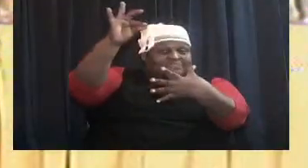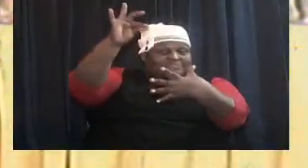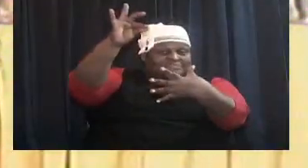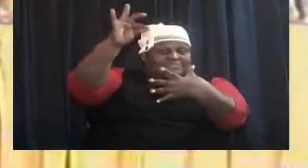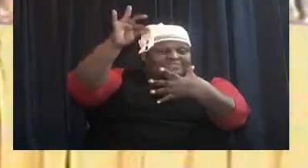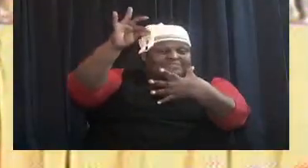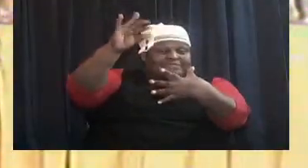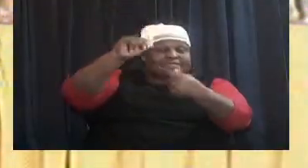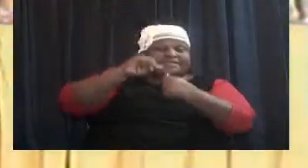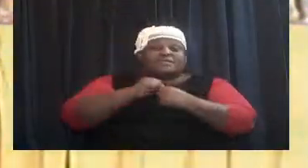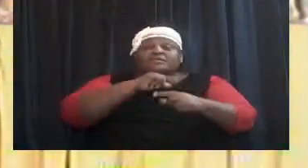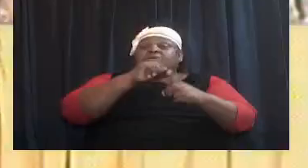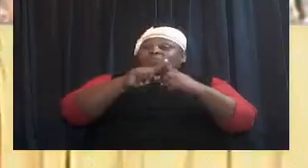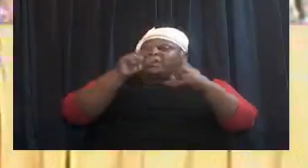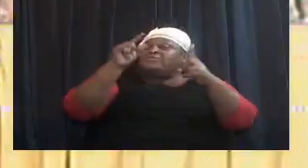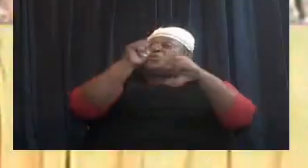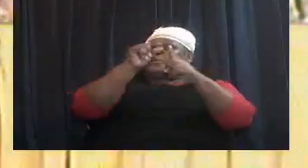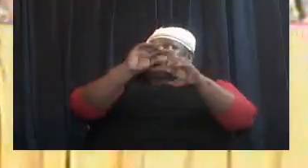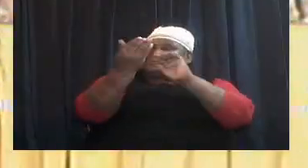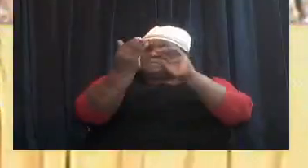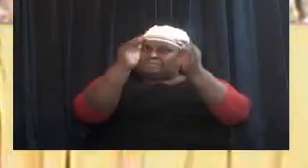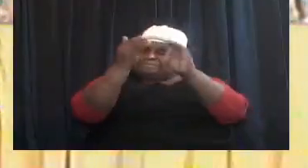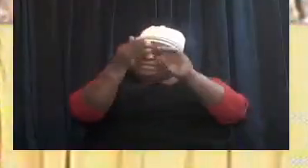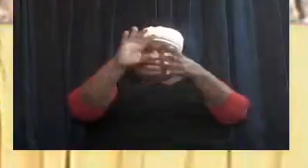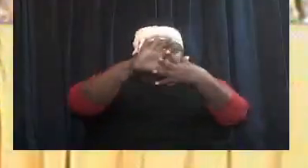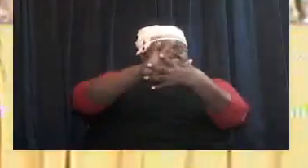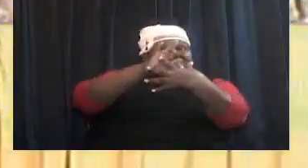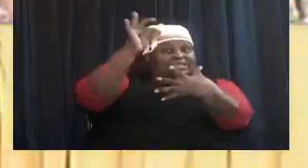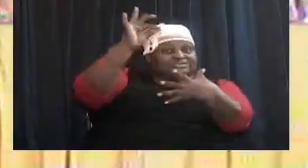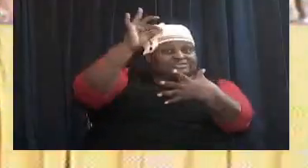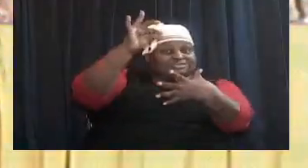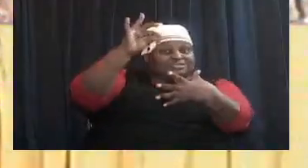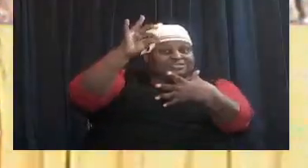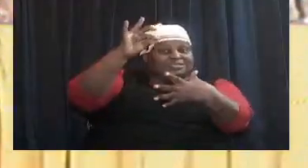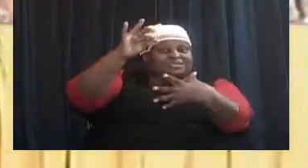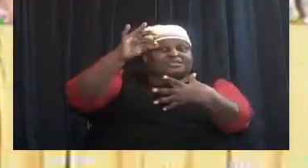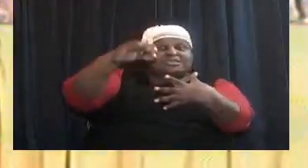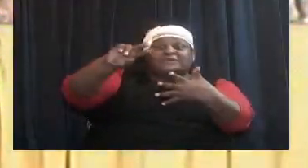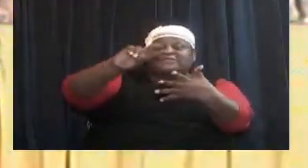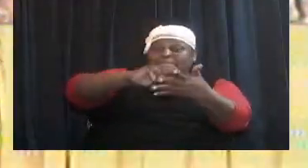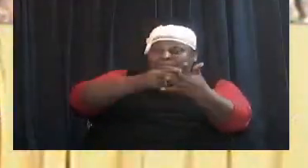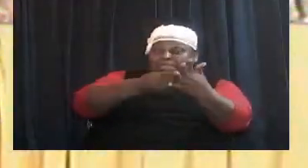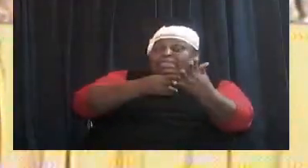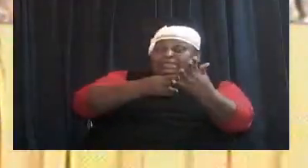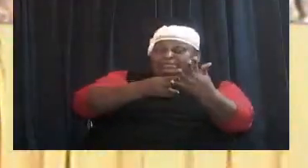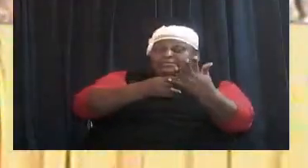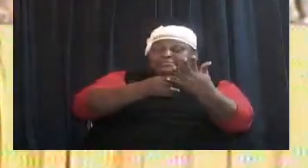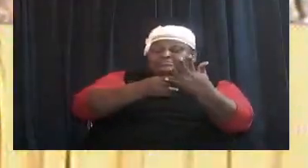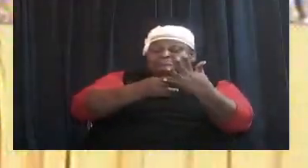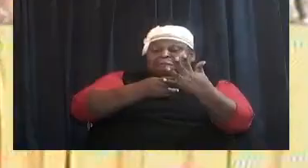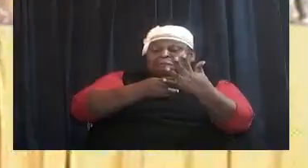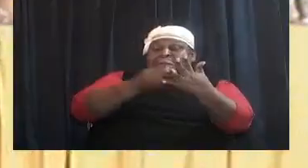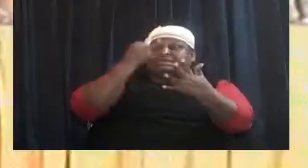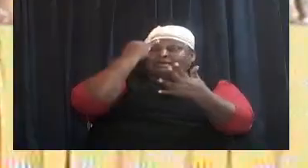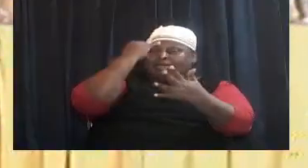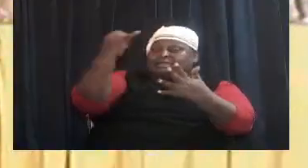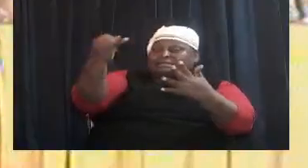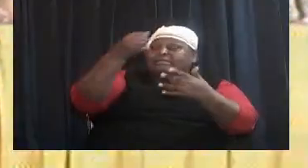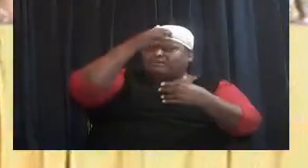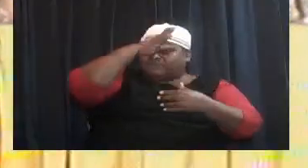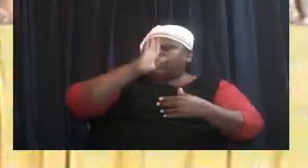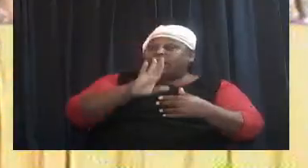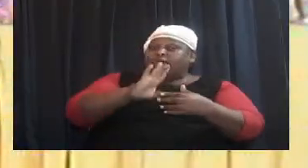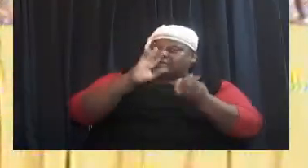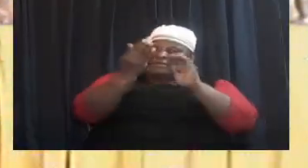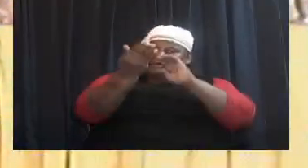Hallelujah. When the word became flesh, amen, the concept, the precepts, the ideas of God